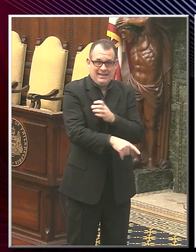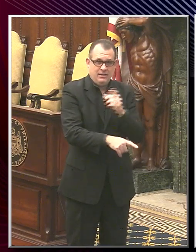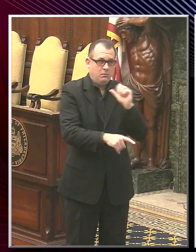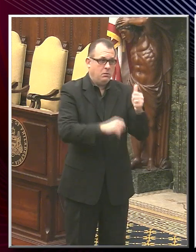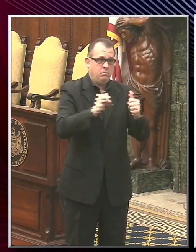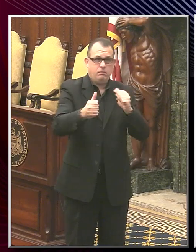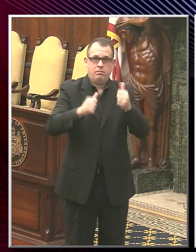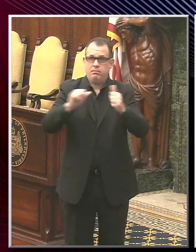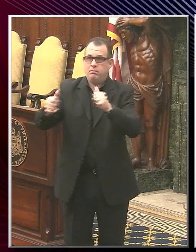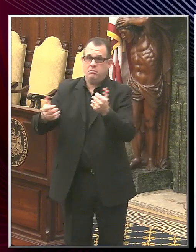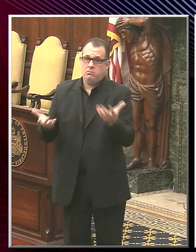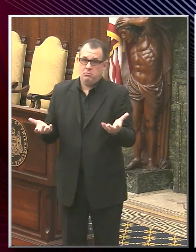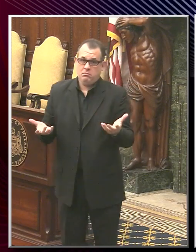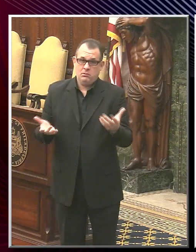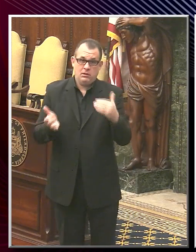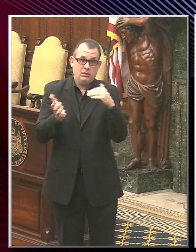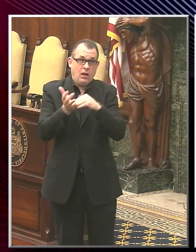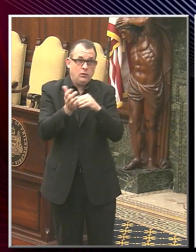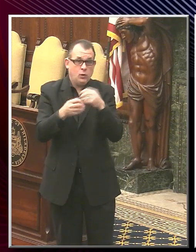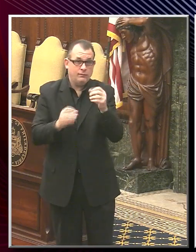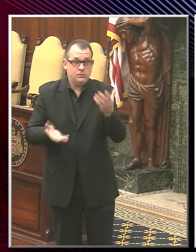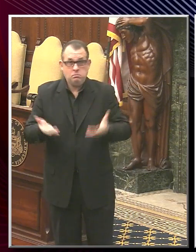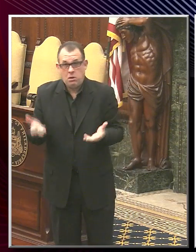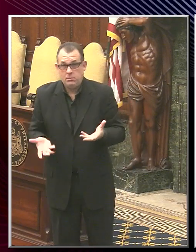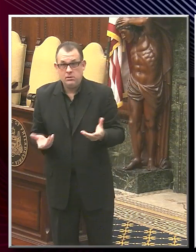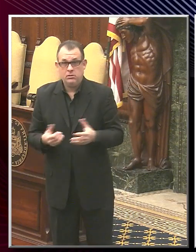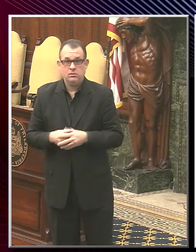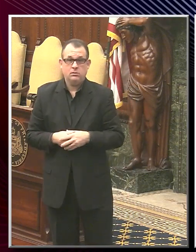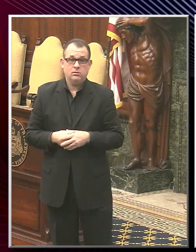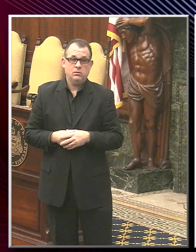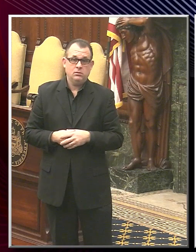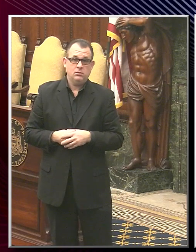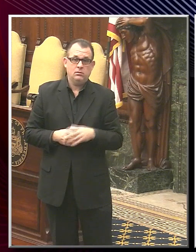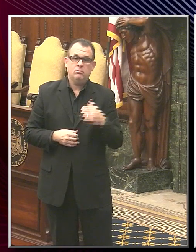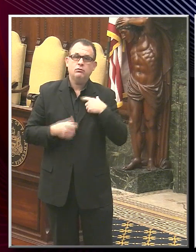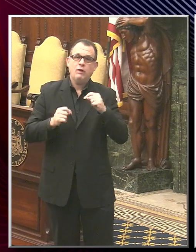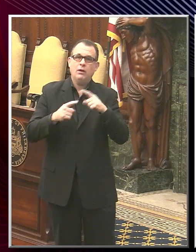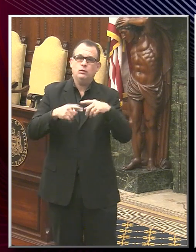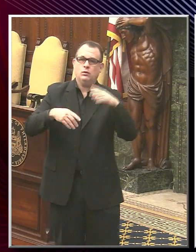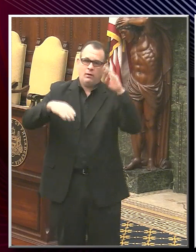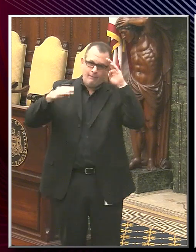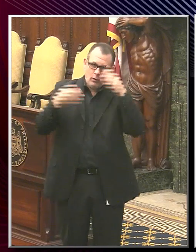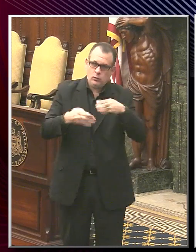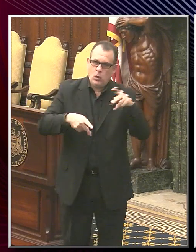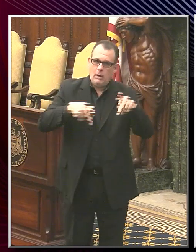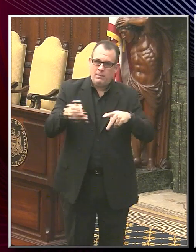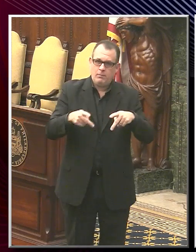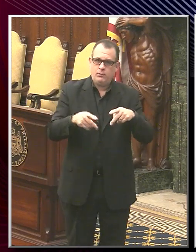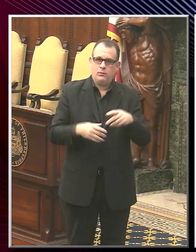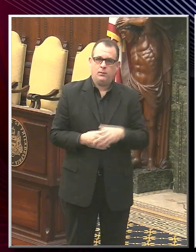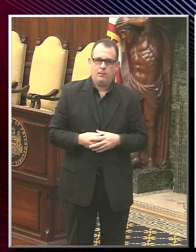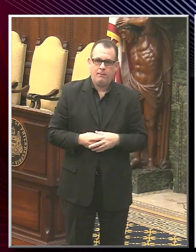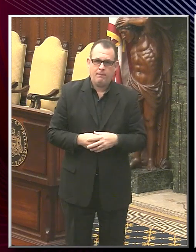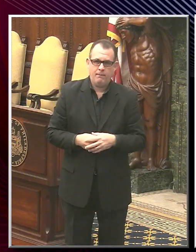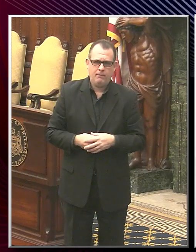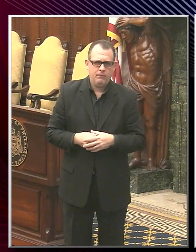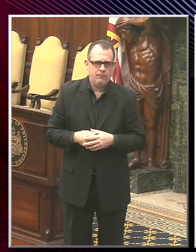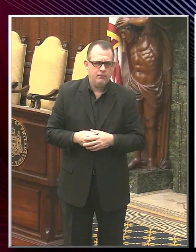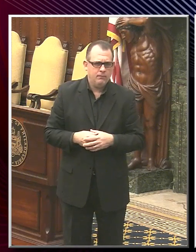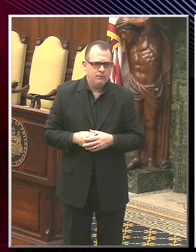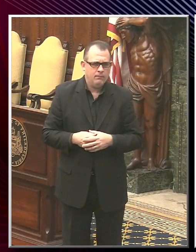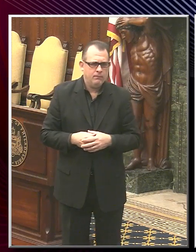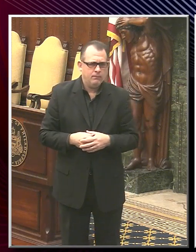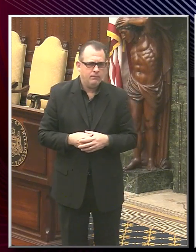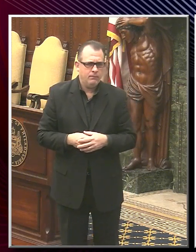regular physicians' offices. So we'll try to tailor it to the populations we're trying to reach. Oh, and then or if there are large